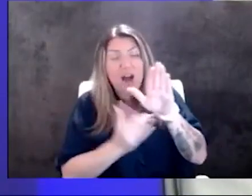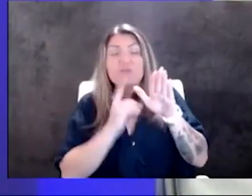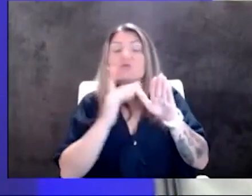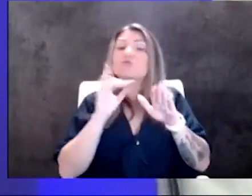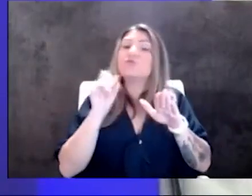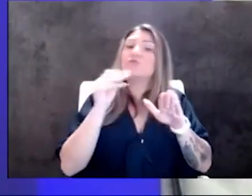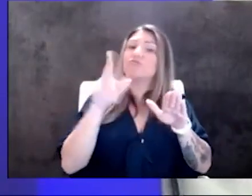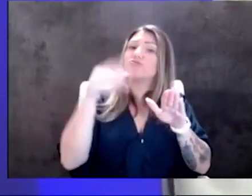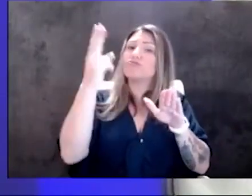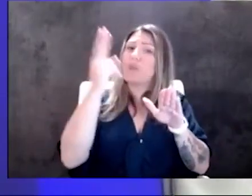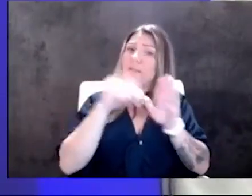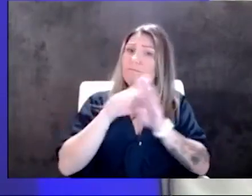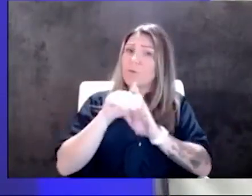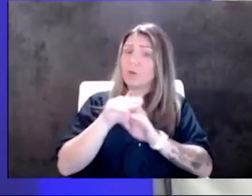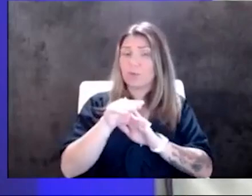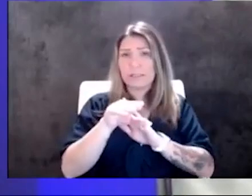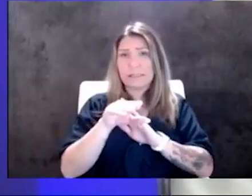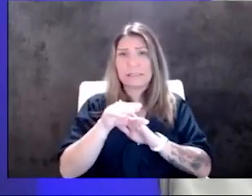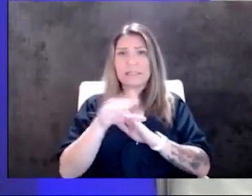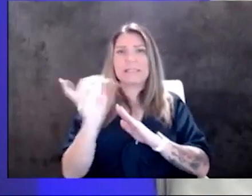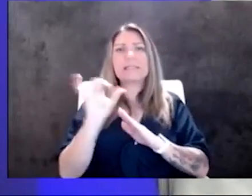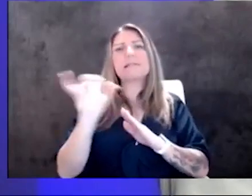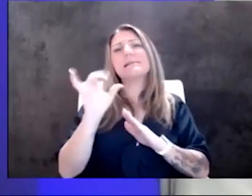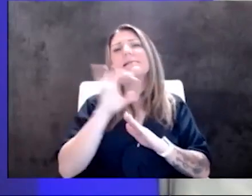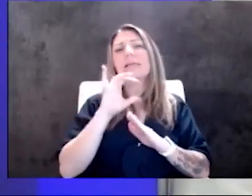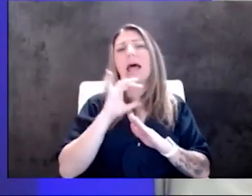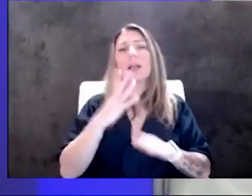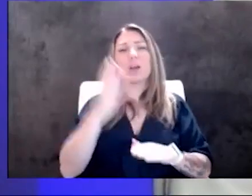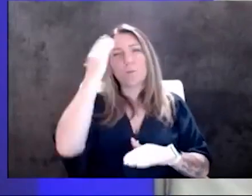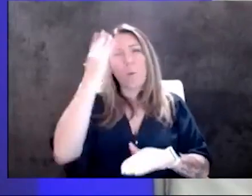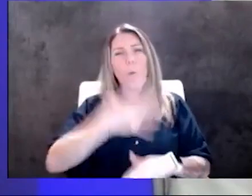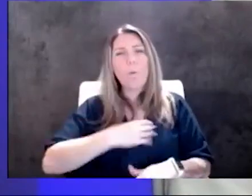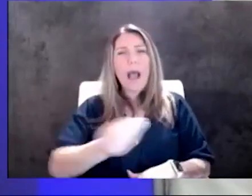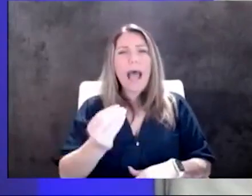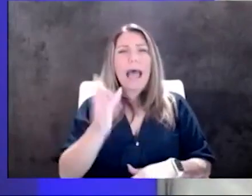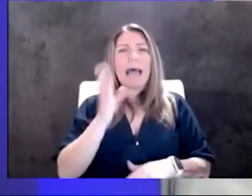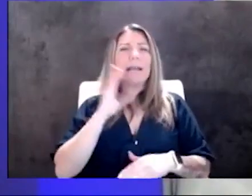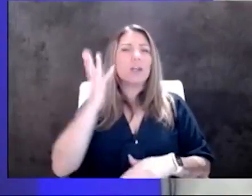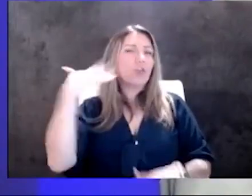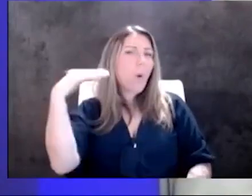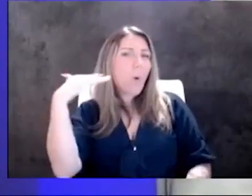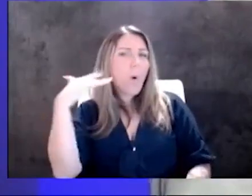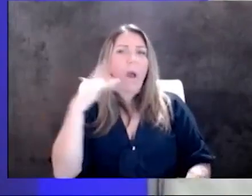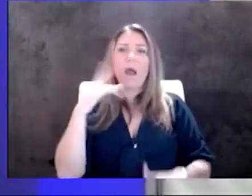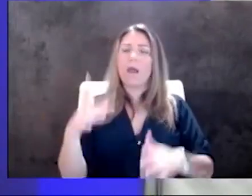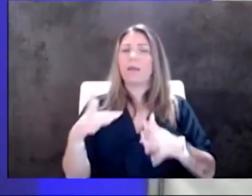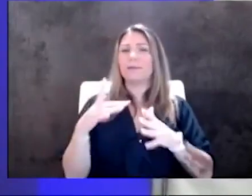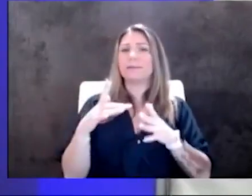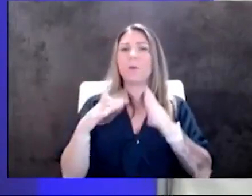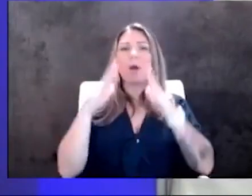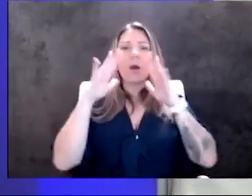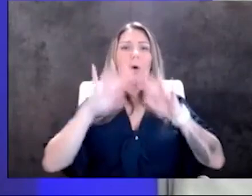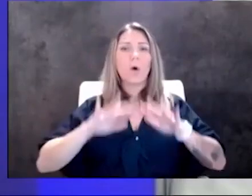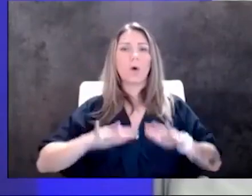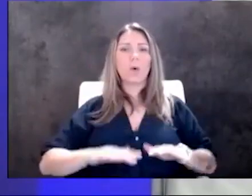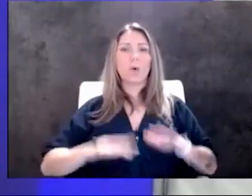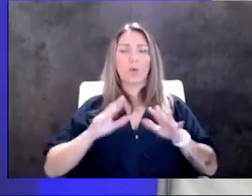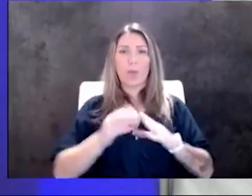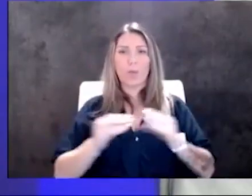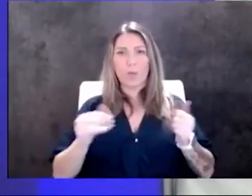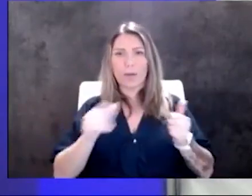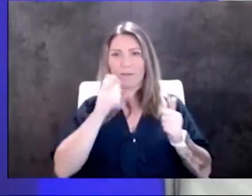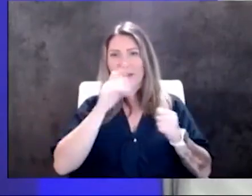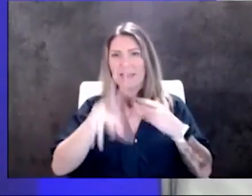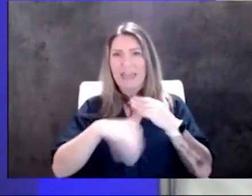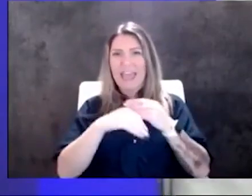actually almost is like a white noise. They don't really feel anything. So it actually kind of calms everything down. So they get the pain relief, but they don't get that added kind of side effect of